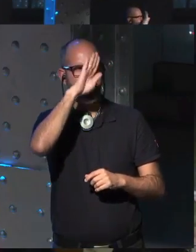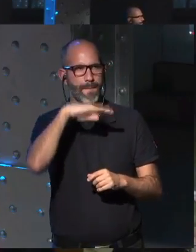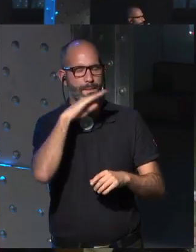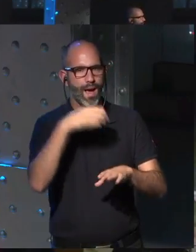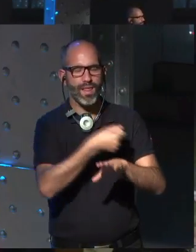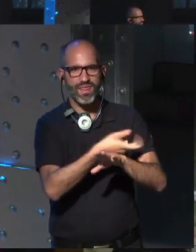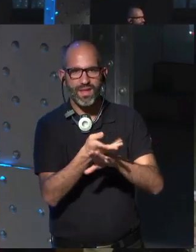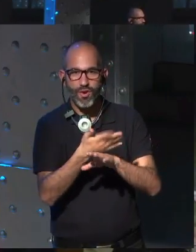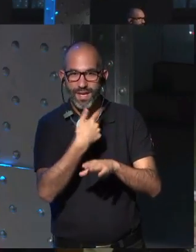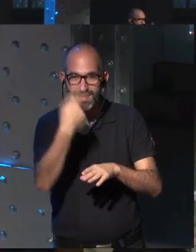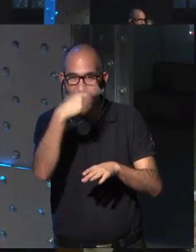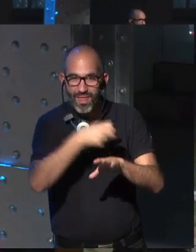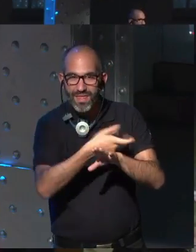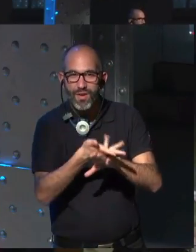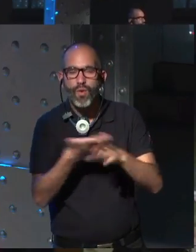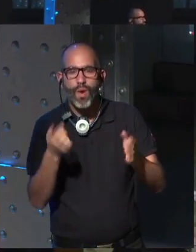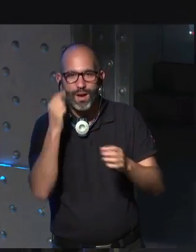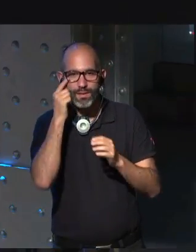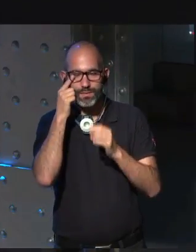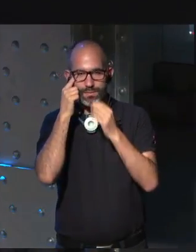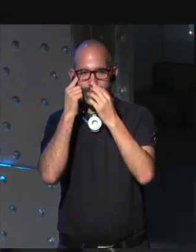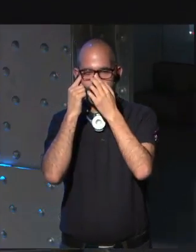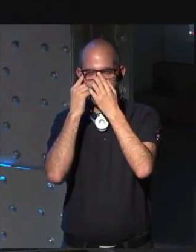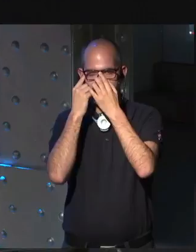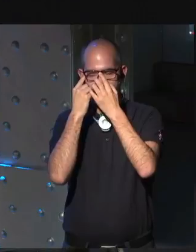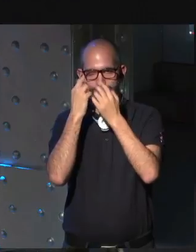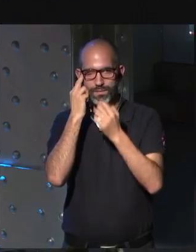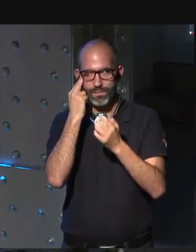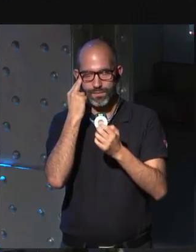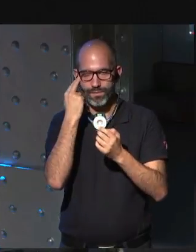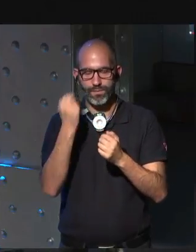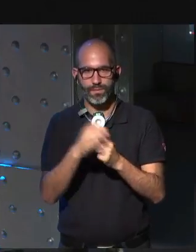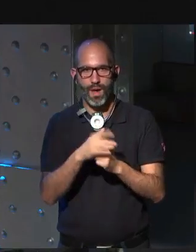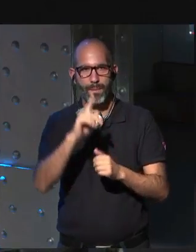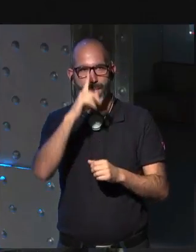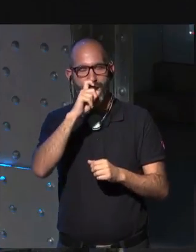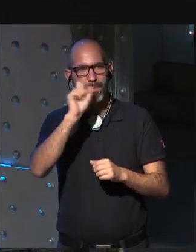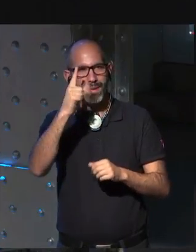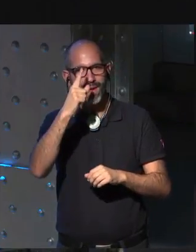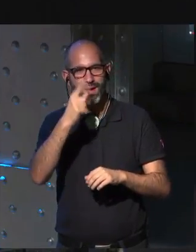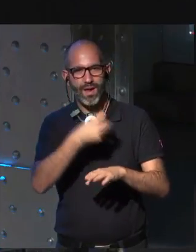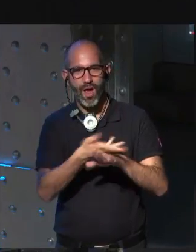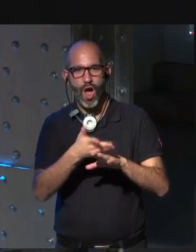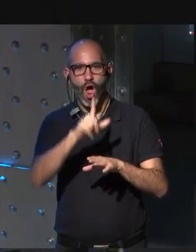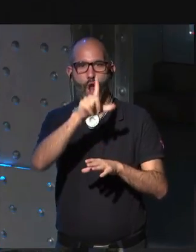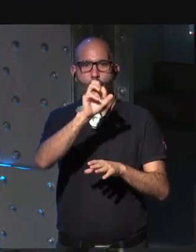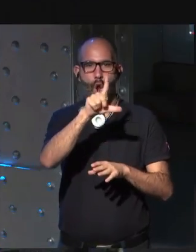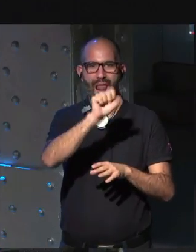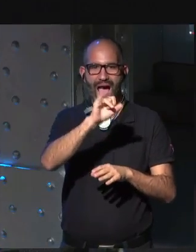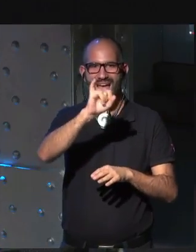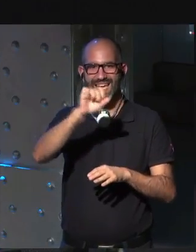memory is of my parents playing records at home. Do you want to talk about records? I think my first memory is